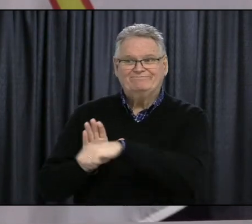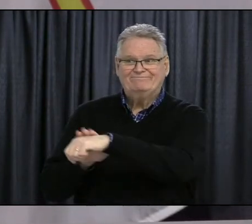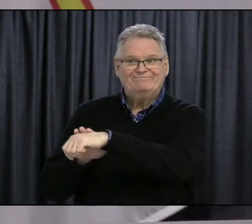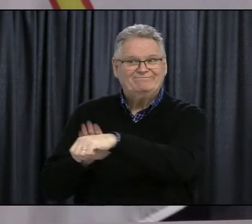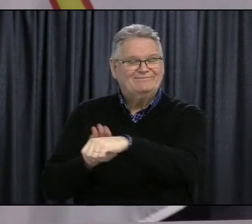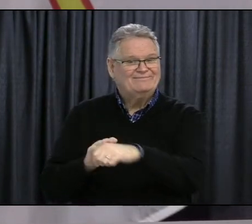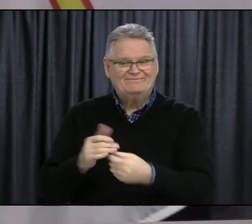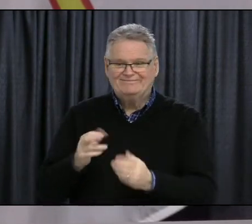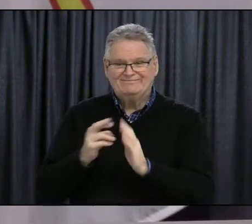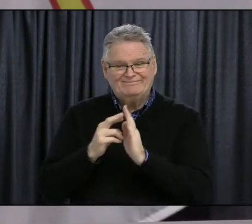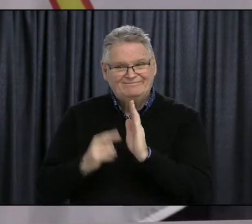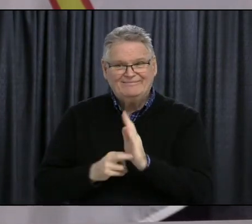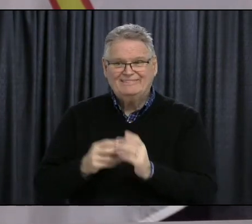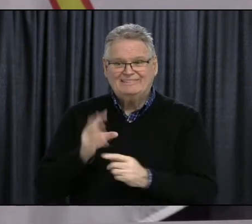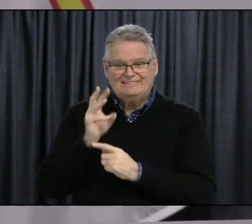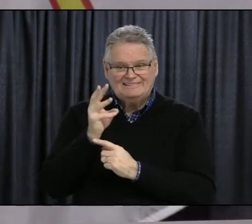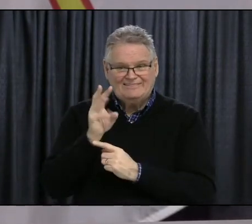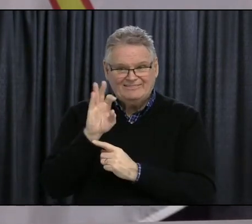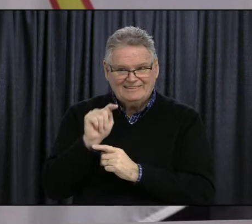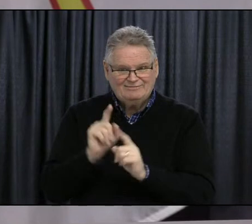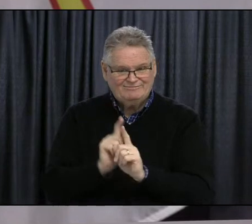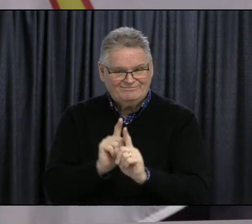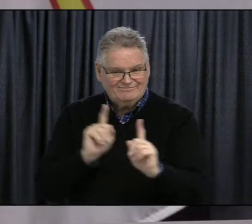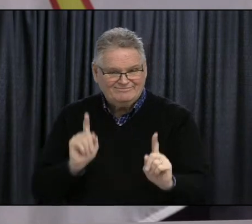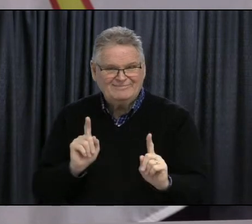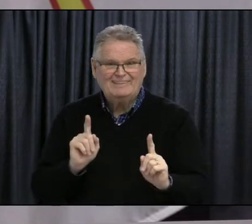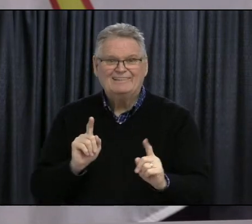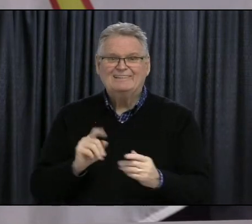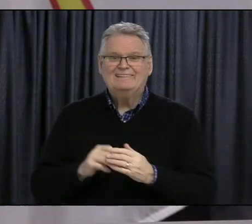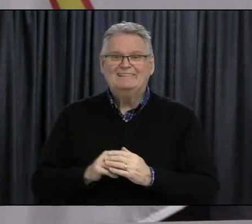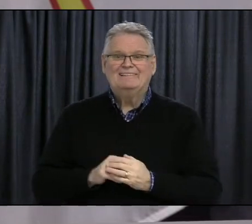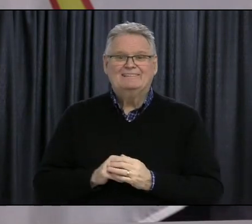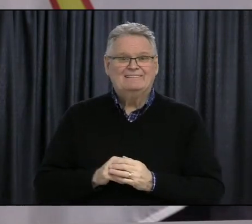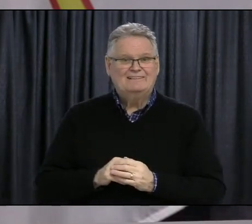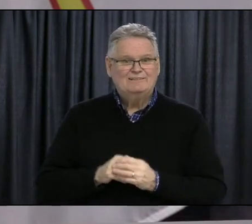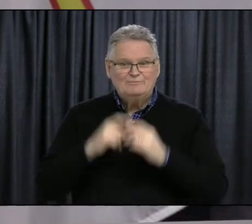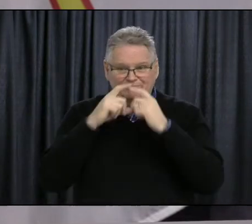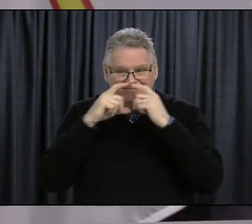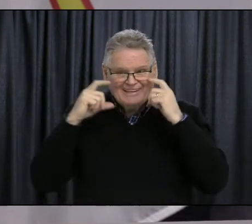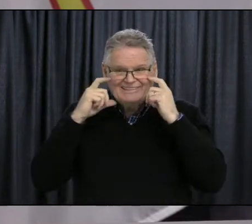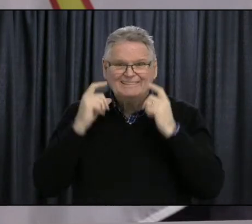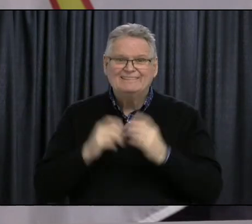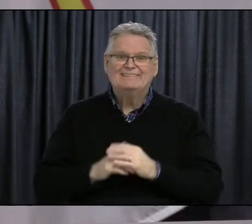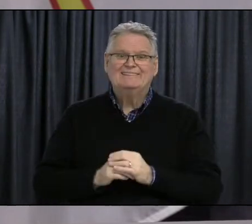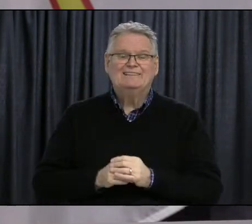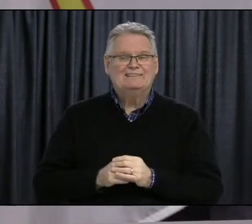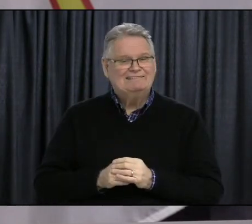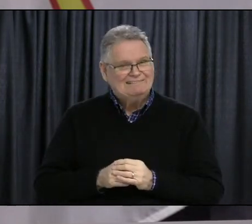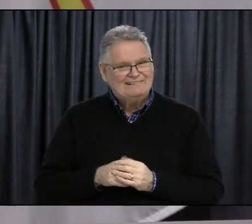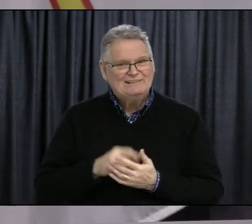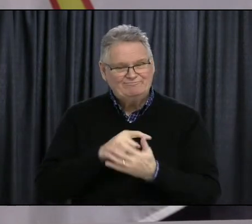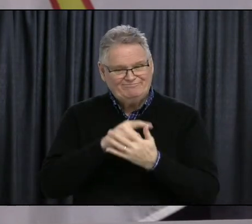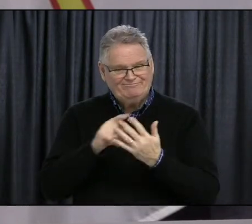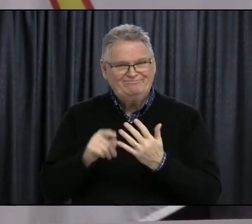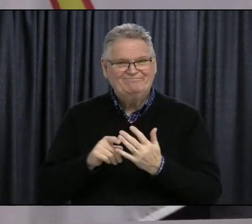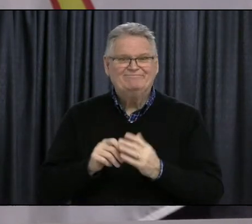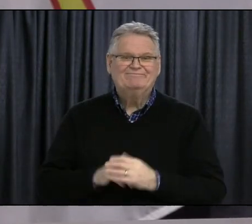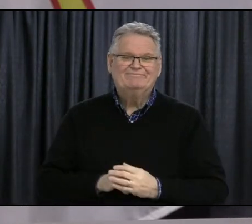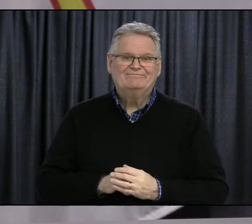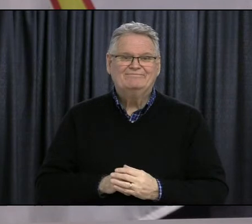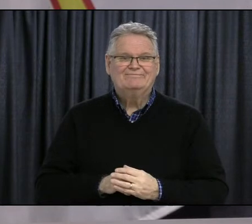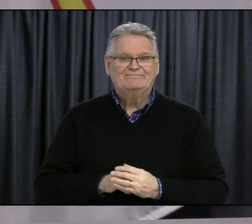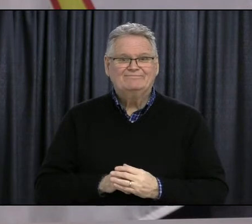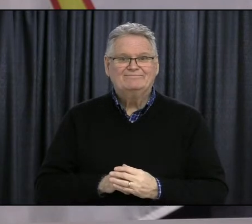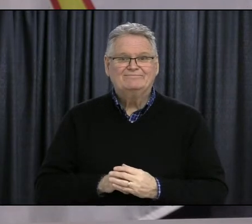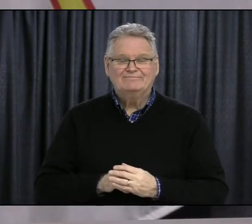wear your masks and wash your hands and all that. So that's certainly something that people need to consider, and avoid large gatherings, and